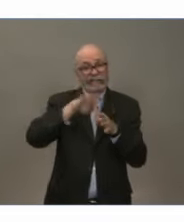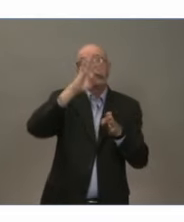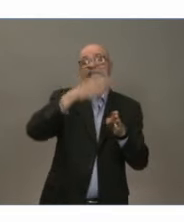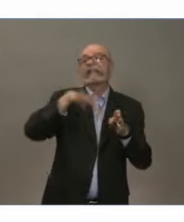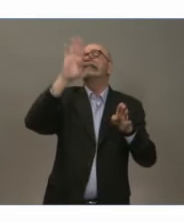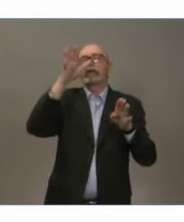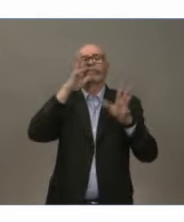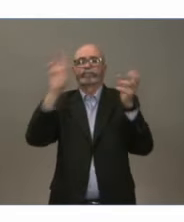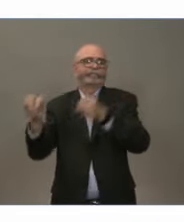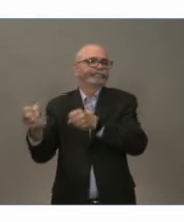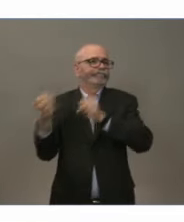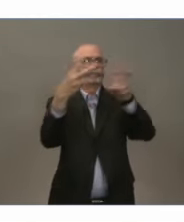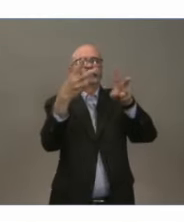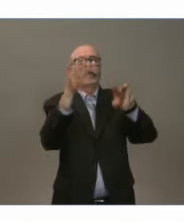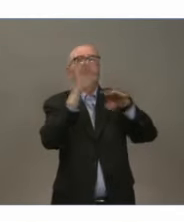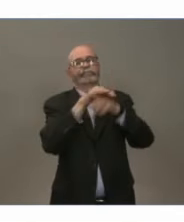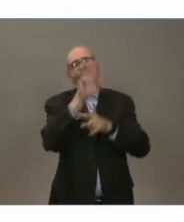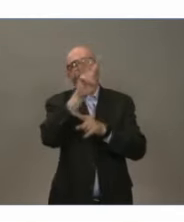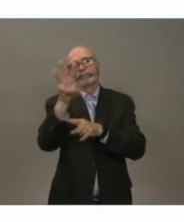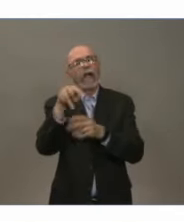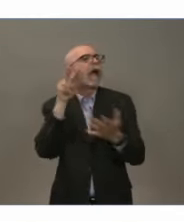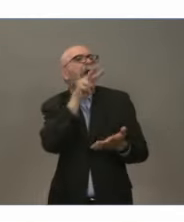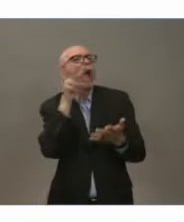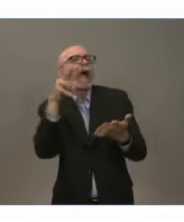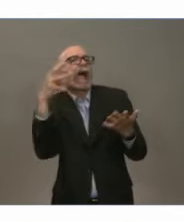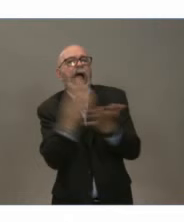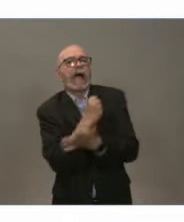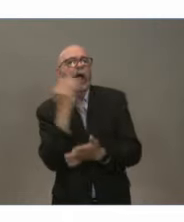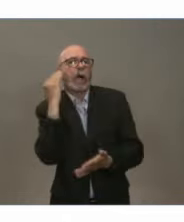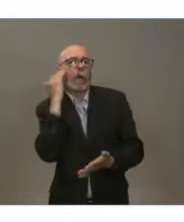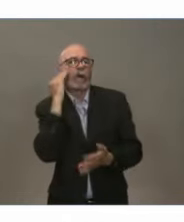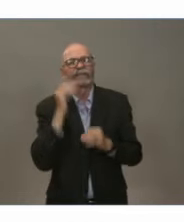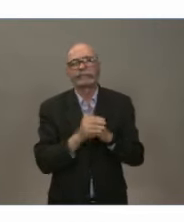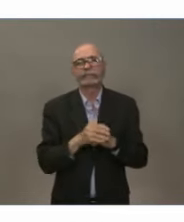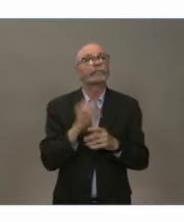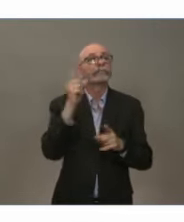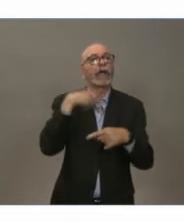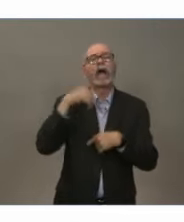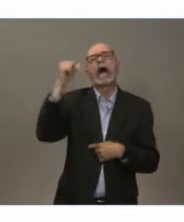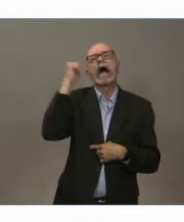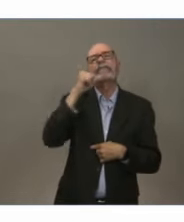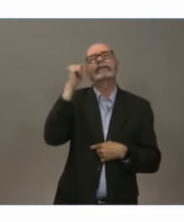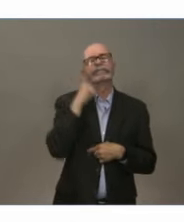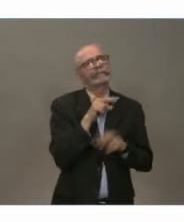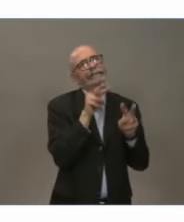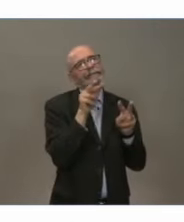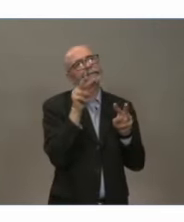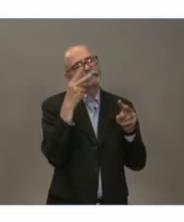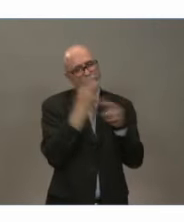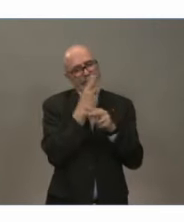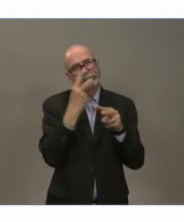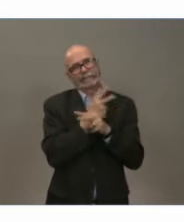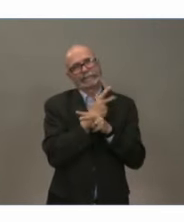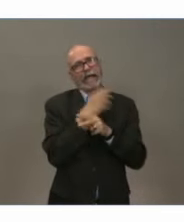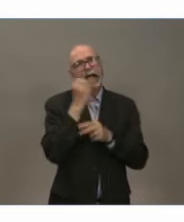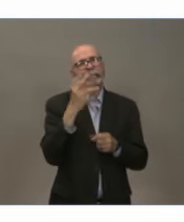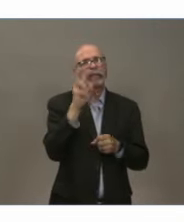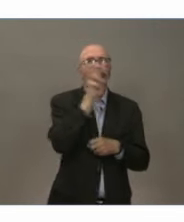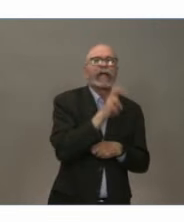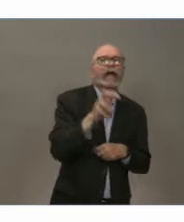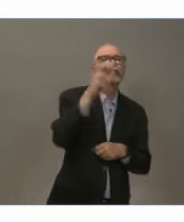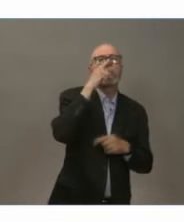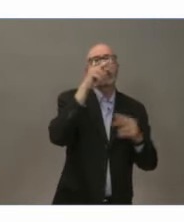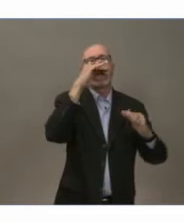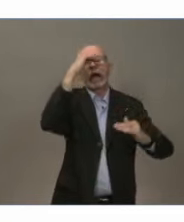other provinces and the number of cases per day and the number of deaths, and it's scary. But their populations are much bigger than